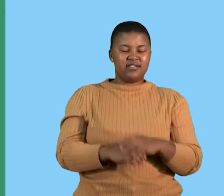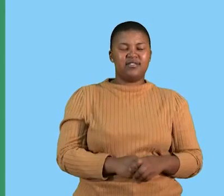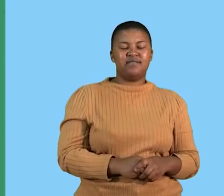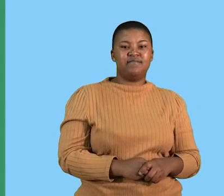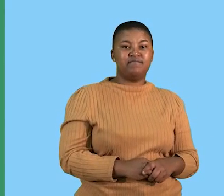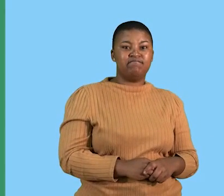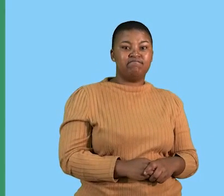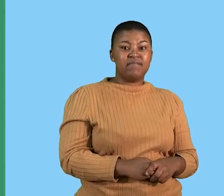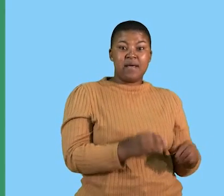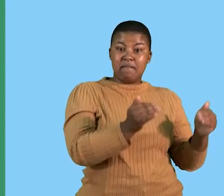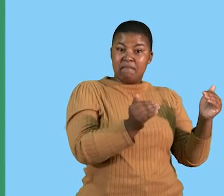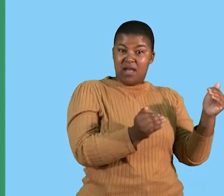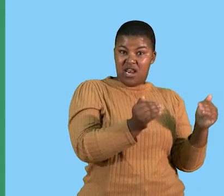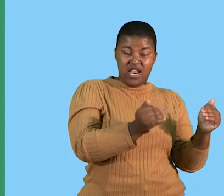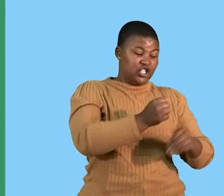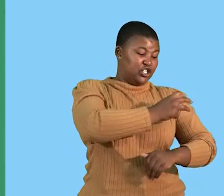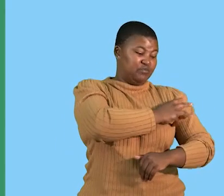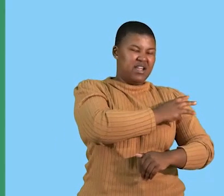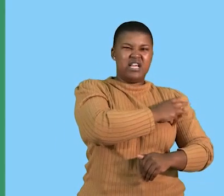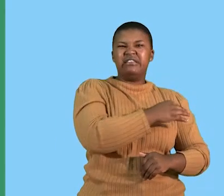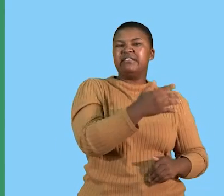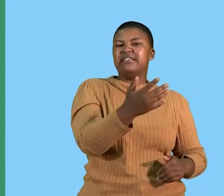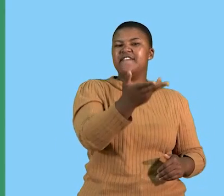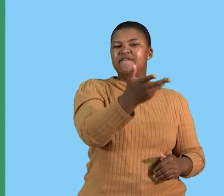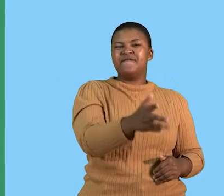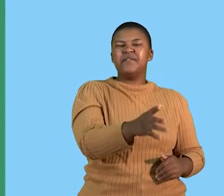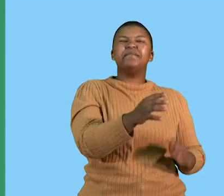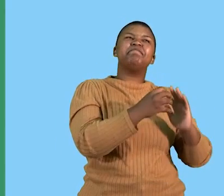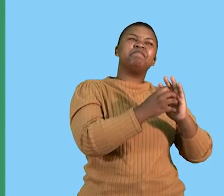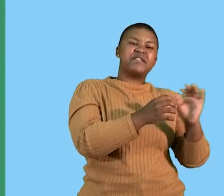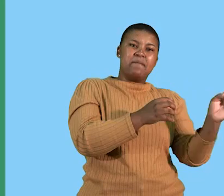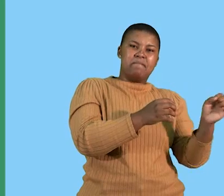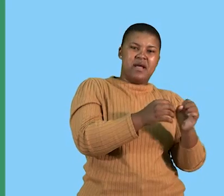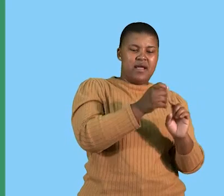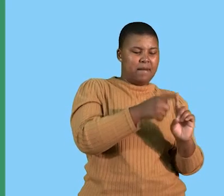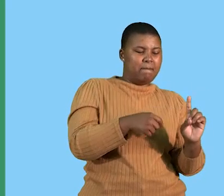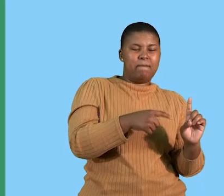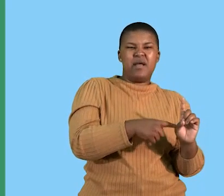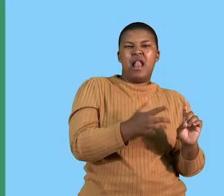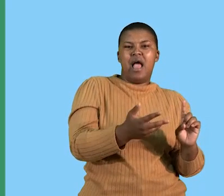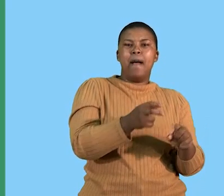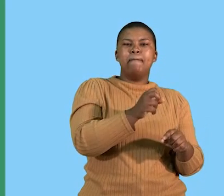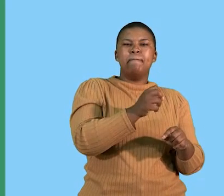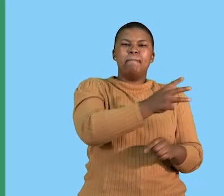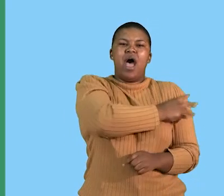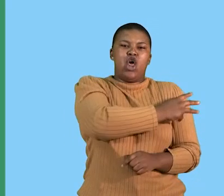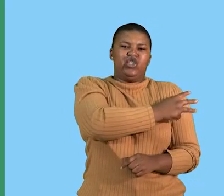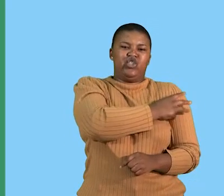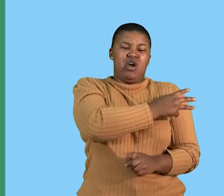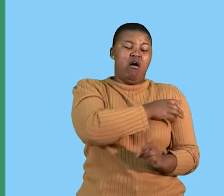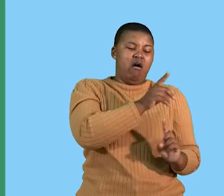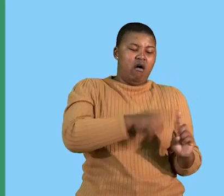is usually someone that is appointed in a specific position or as a